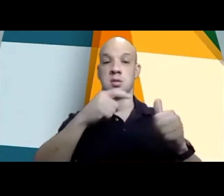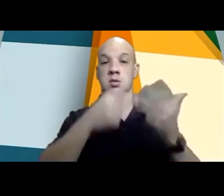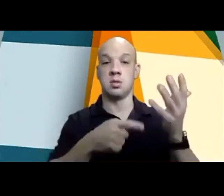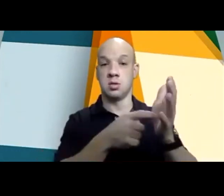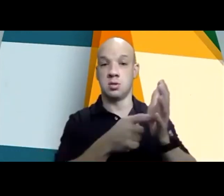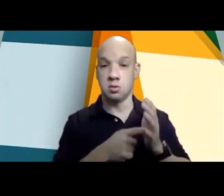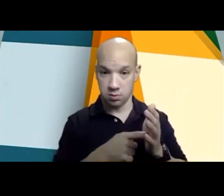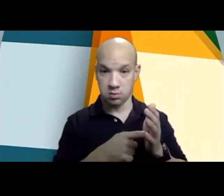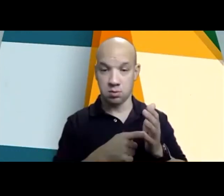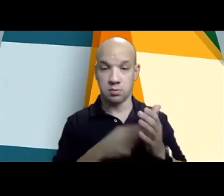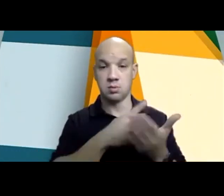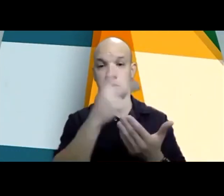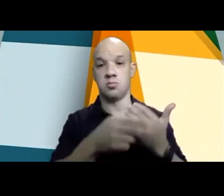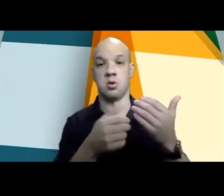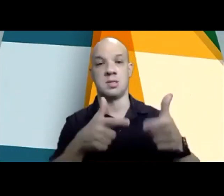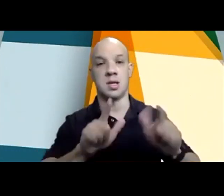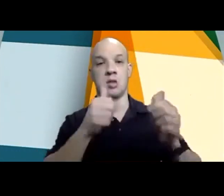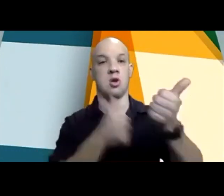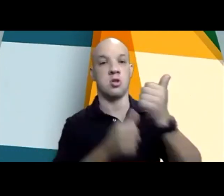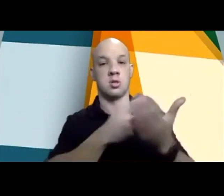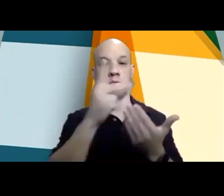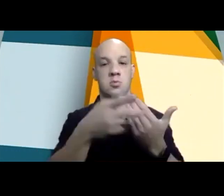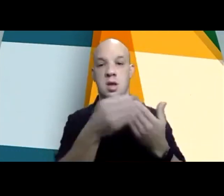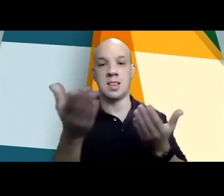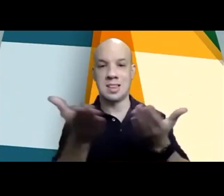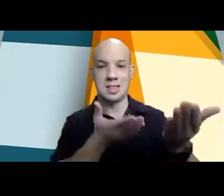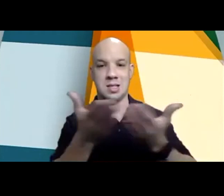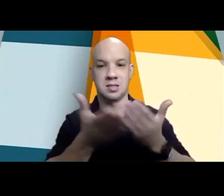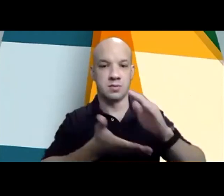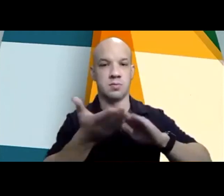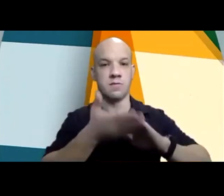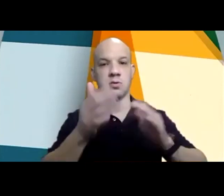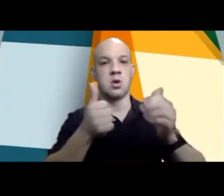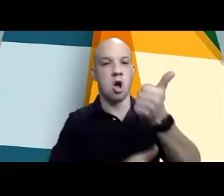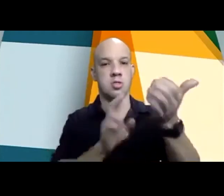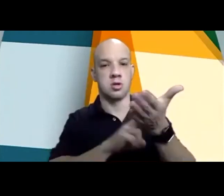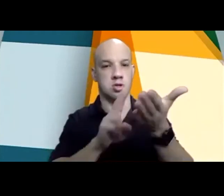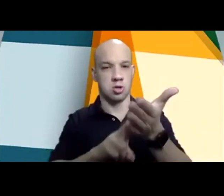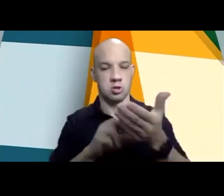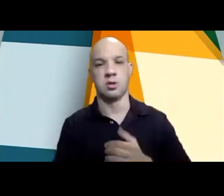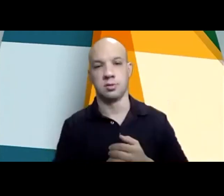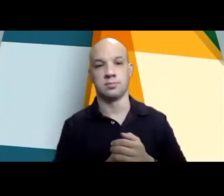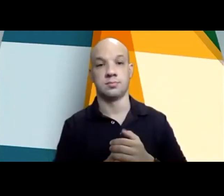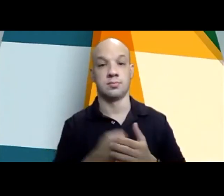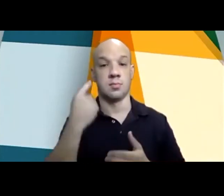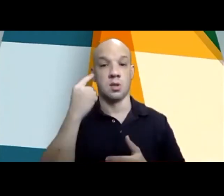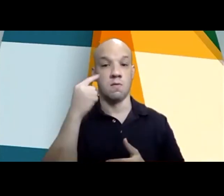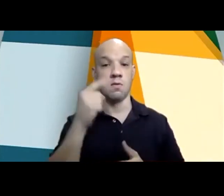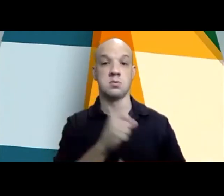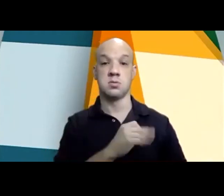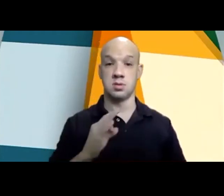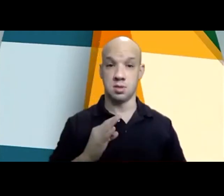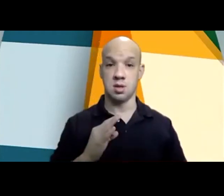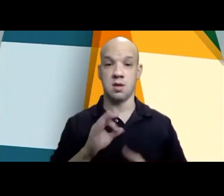the program, and the services performed under the contract. For the staff, as related